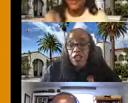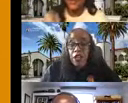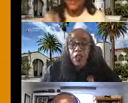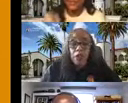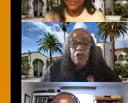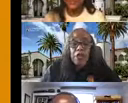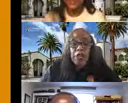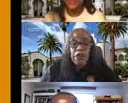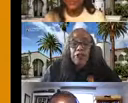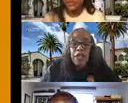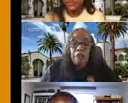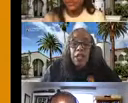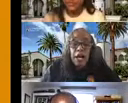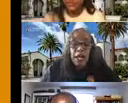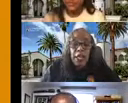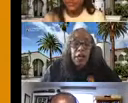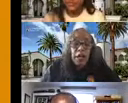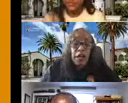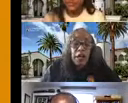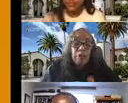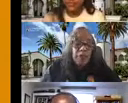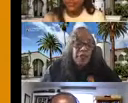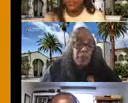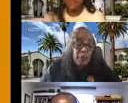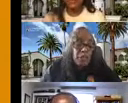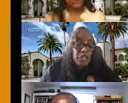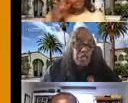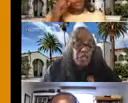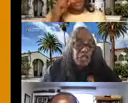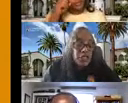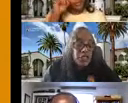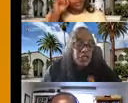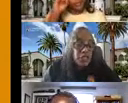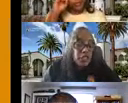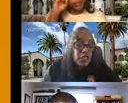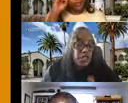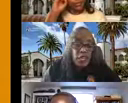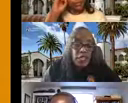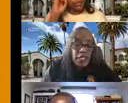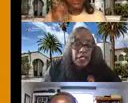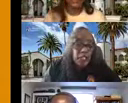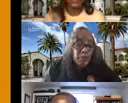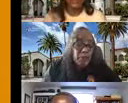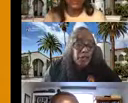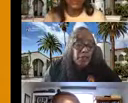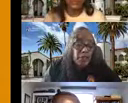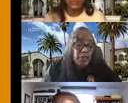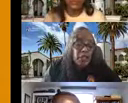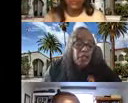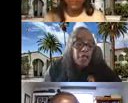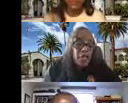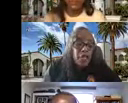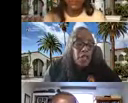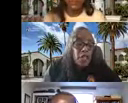scholar. She would have to apply and the information is there. The deadline is May the